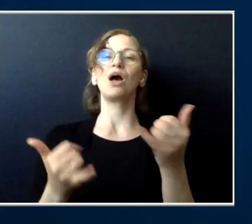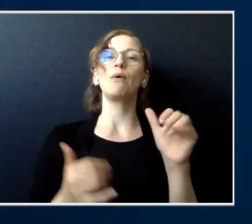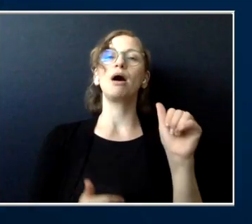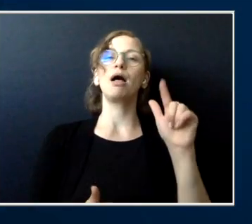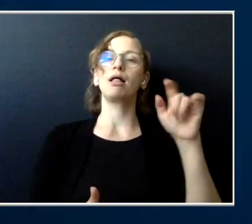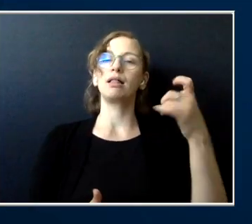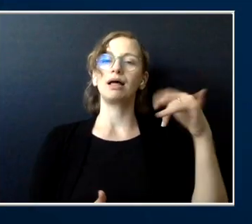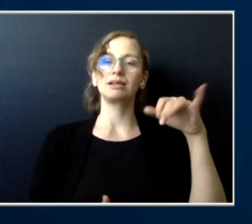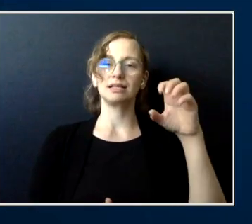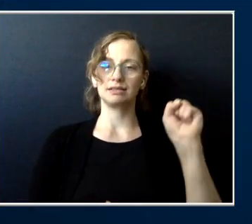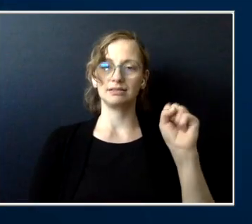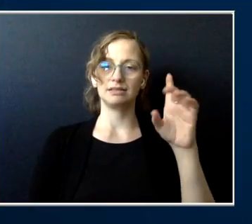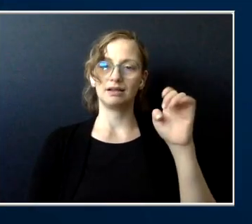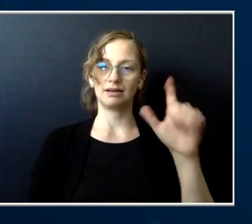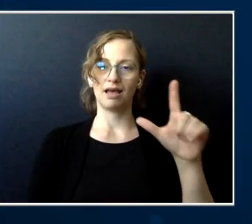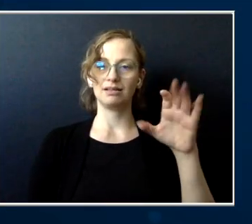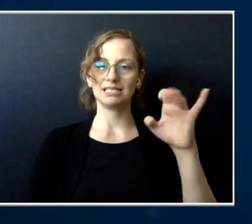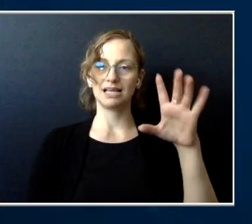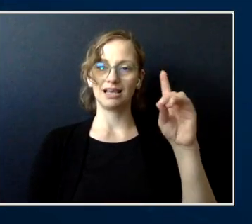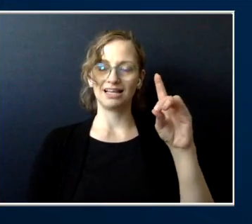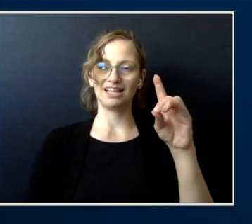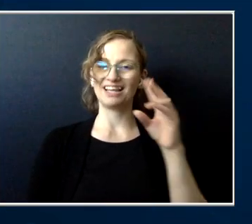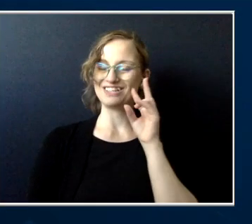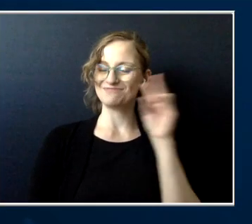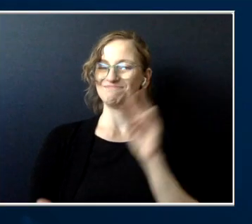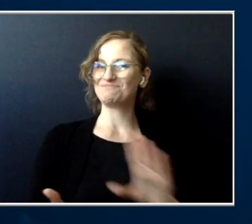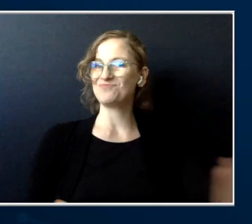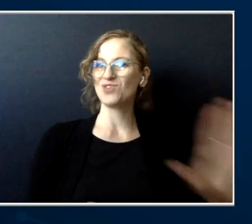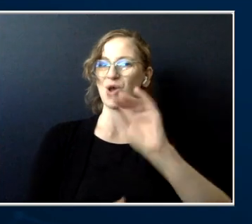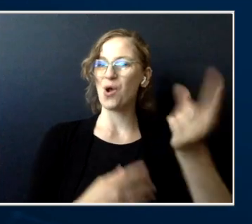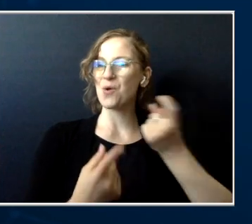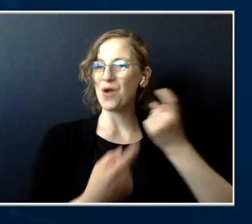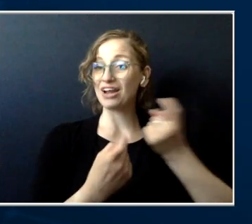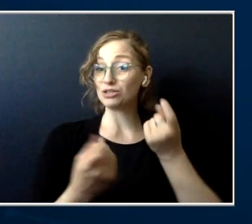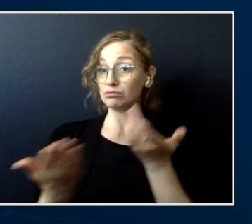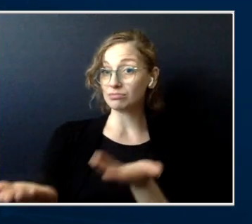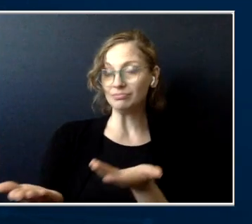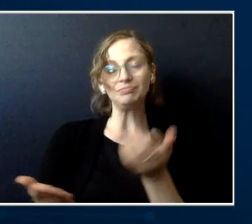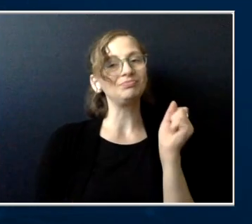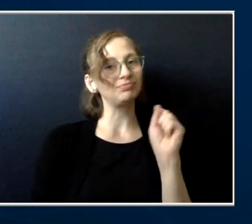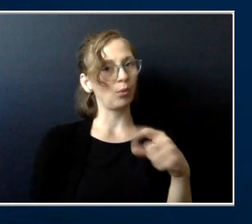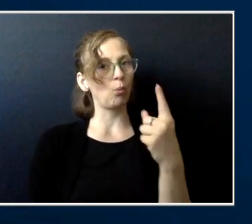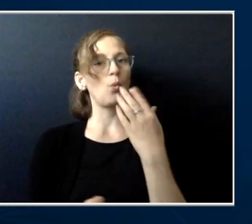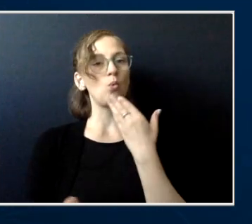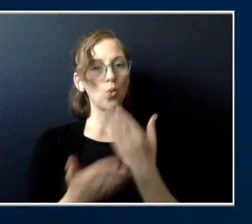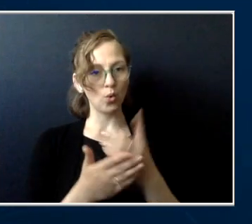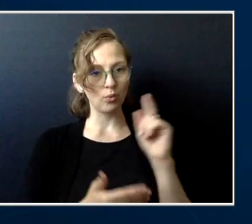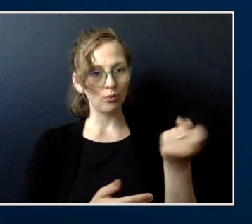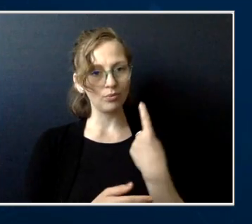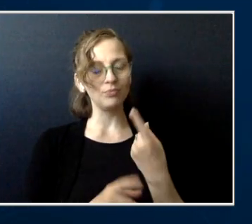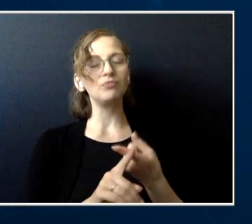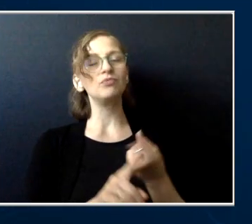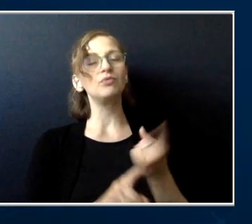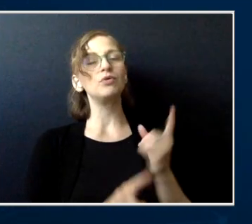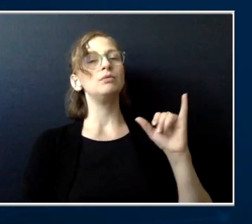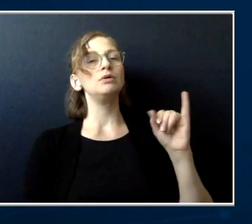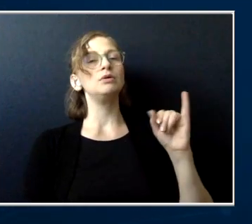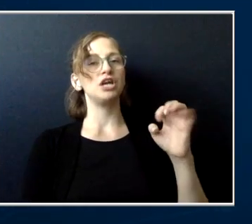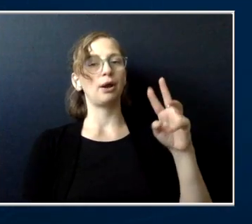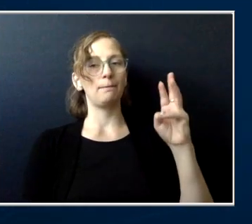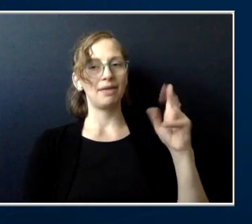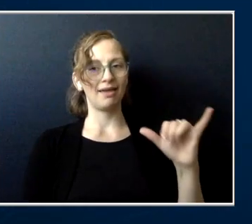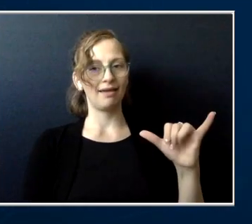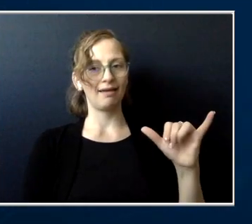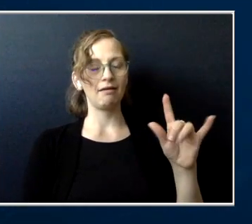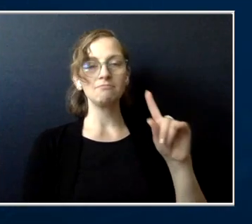is watching for questions from our community. Alexis? We have a good question from Jeremy. Jeremy has a question for Larry. Larry,